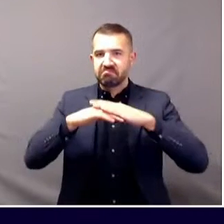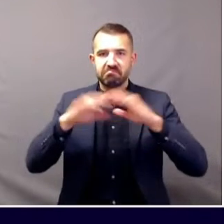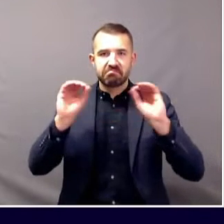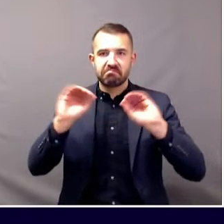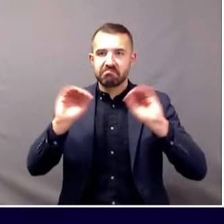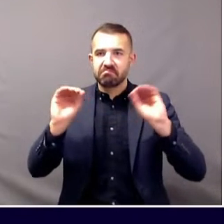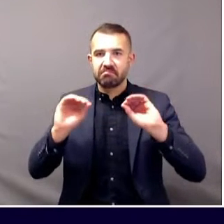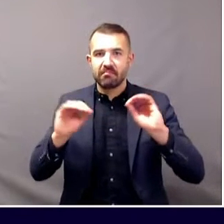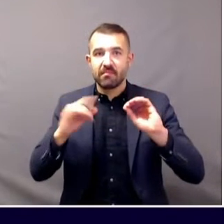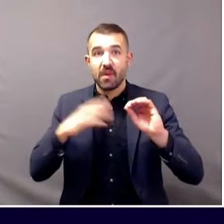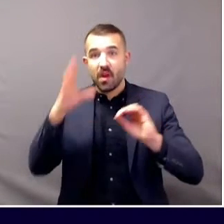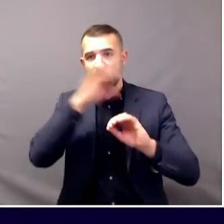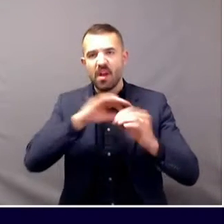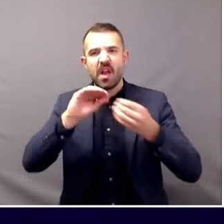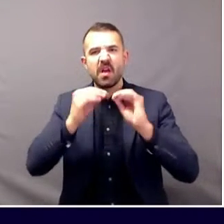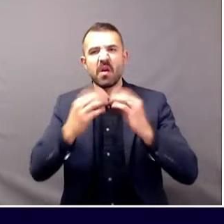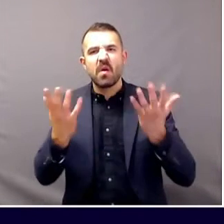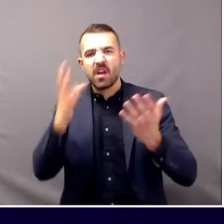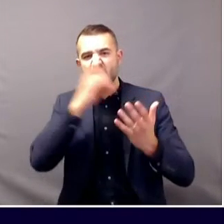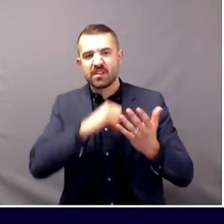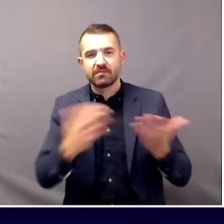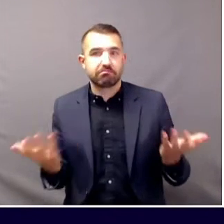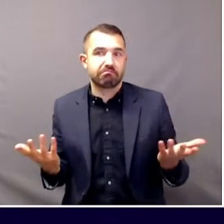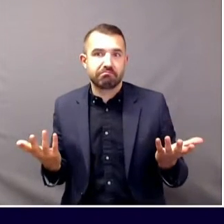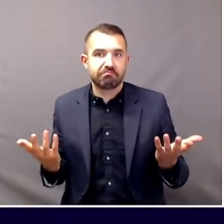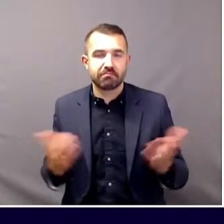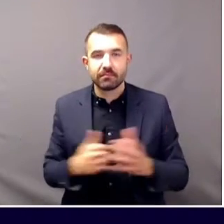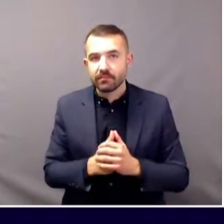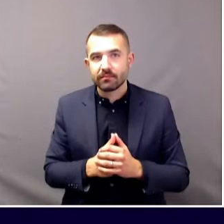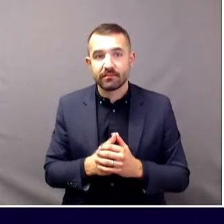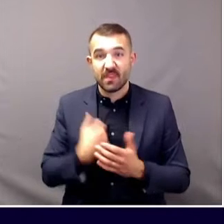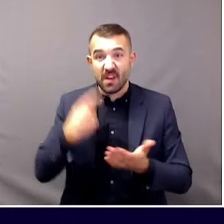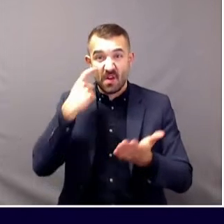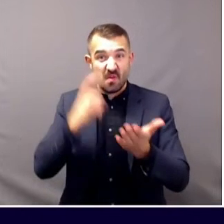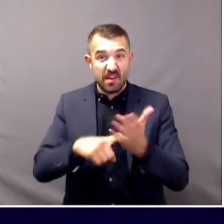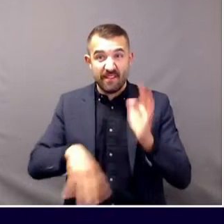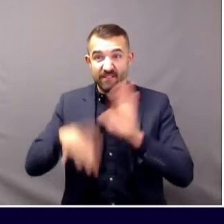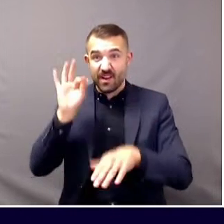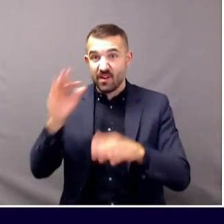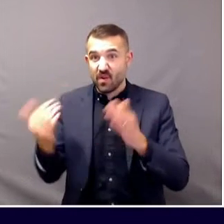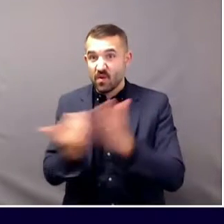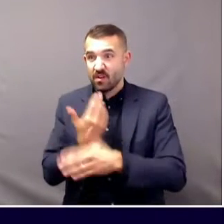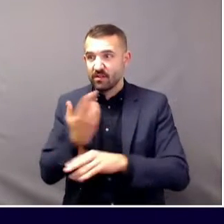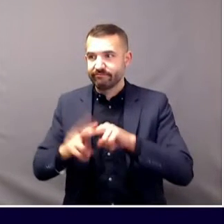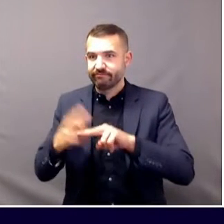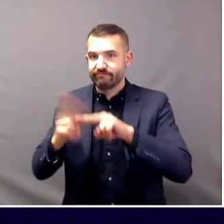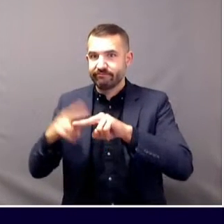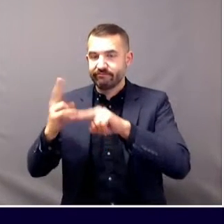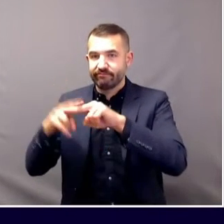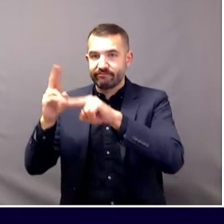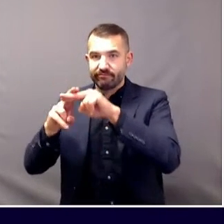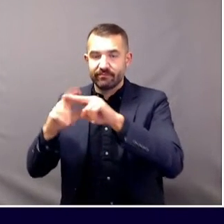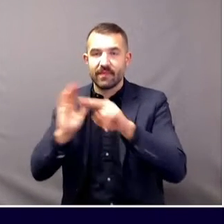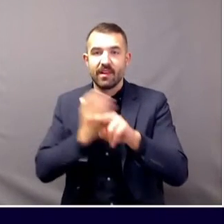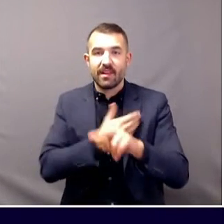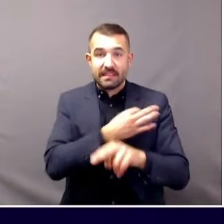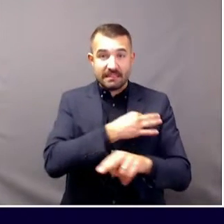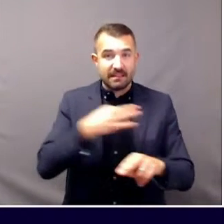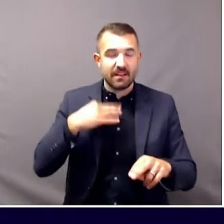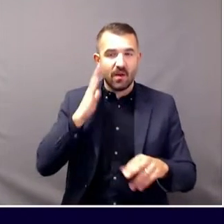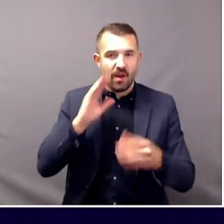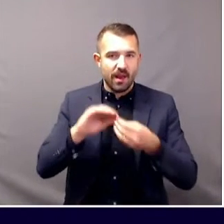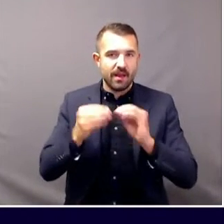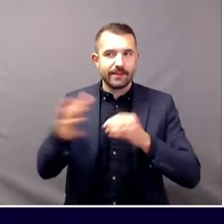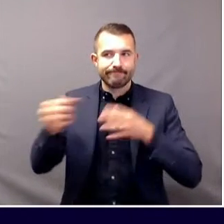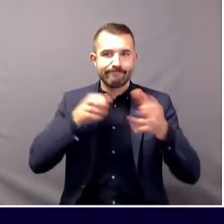Certainly, however, as the number of new cases rises, we're continuing to turn up the dial to make sure we can meet